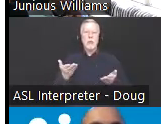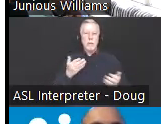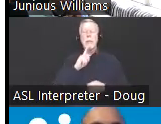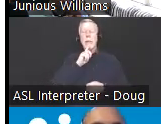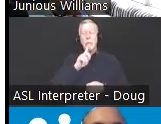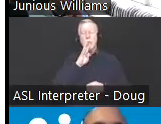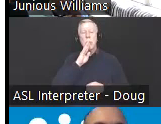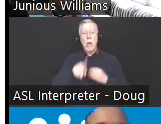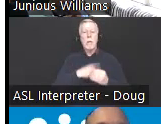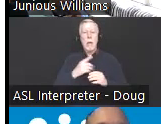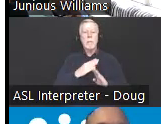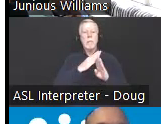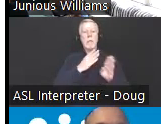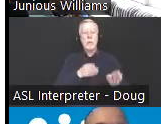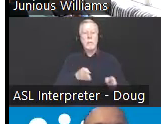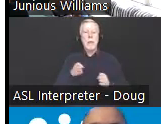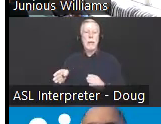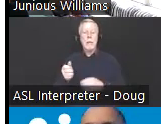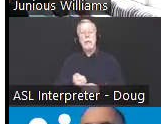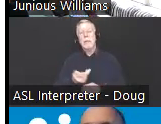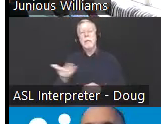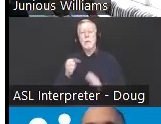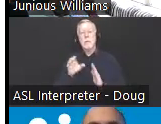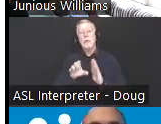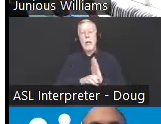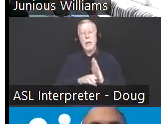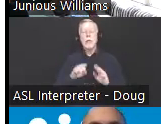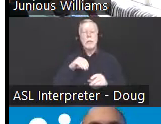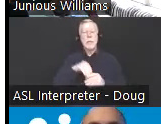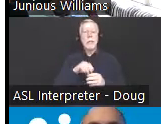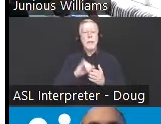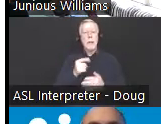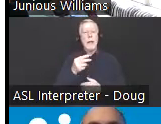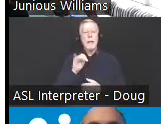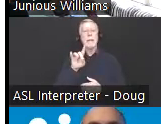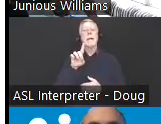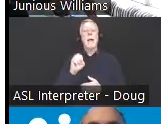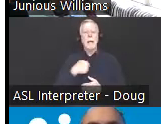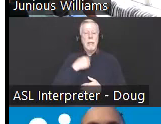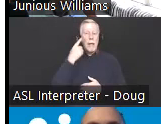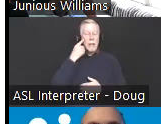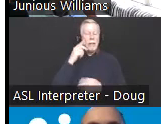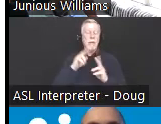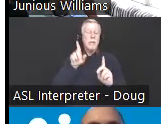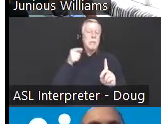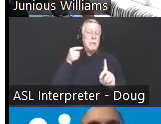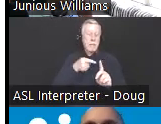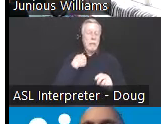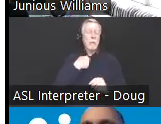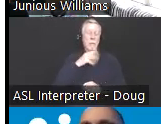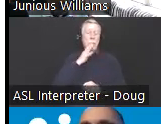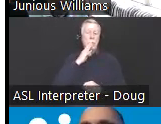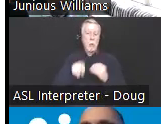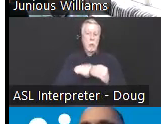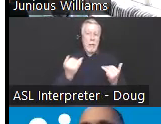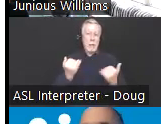prevention planning. There's a couple of chapters within that guide that I think are very specific to what we had spoken about today, and that is